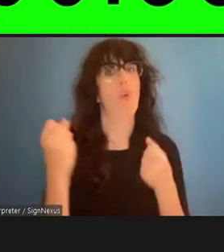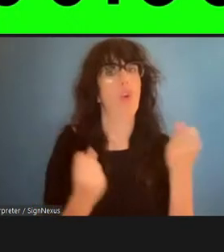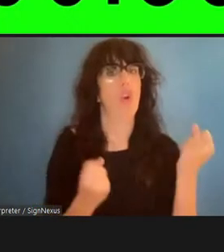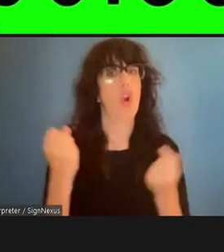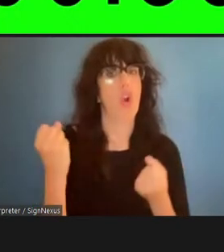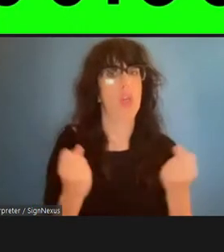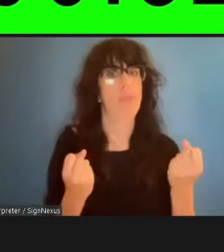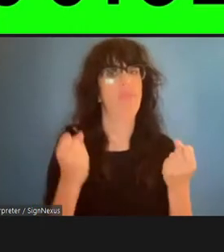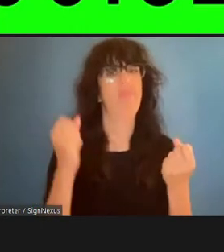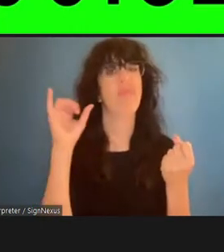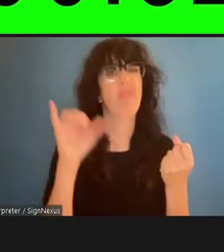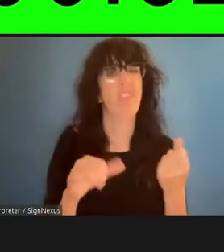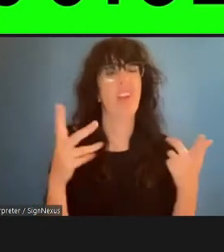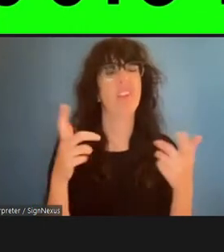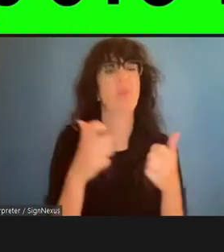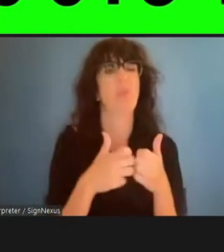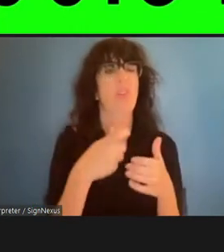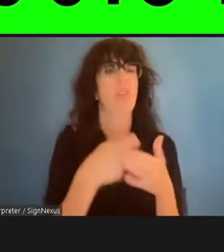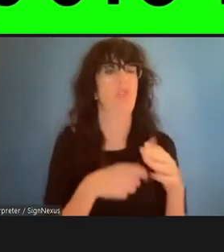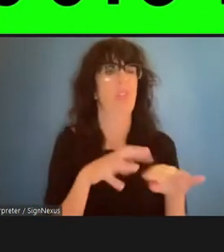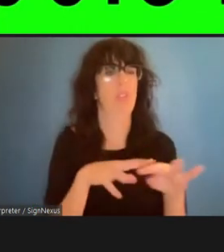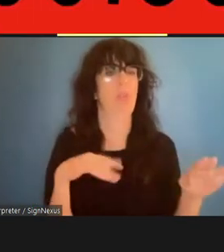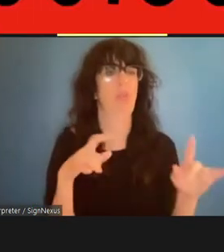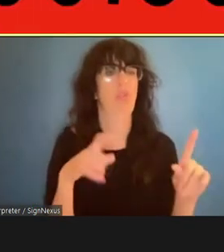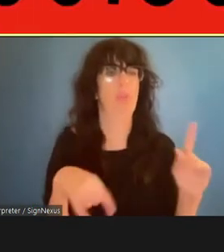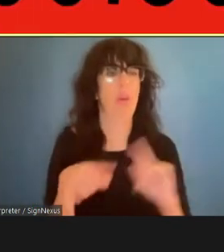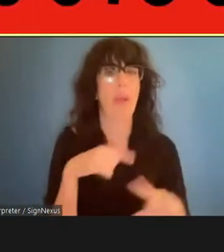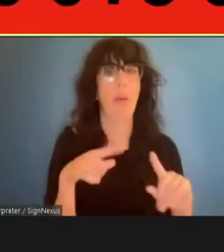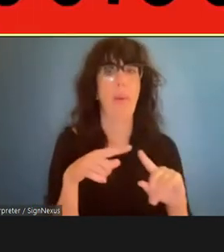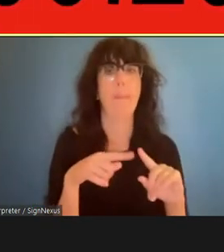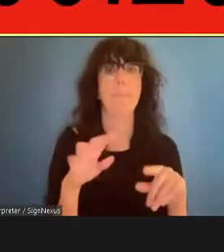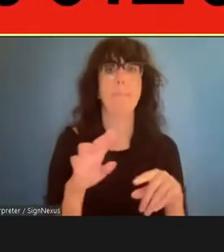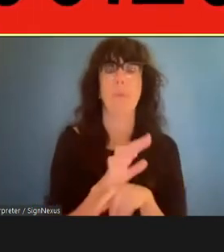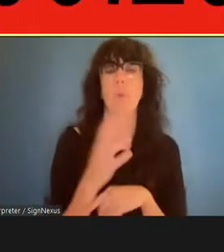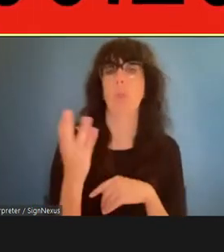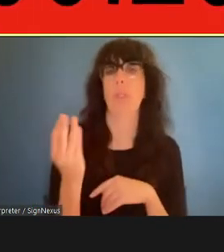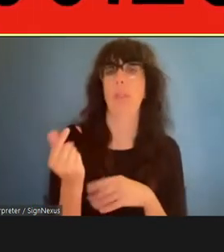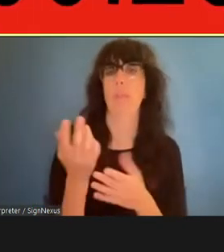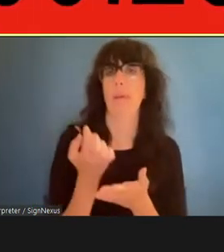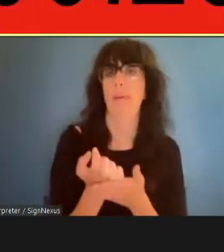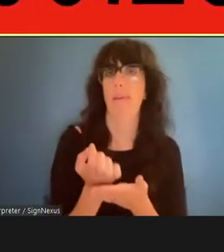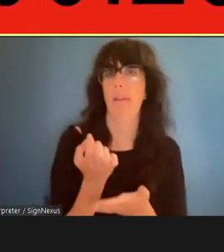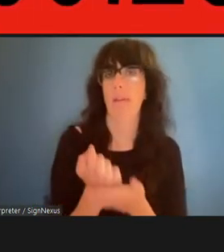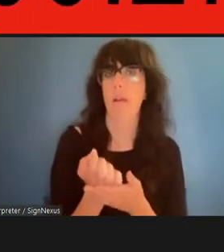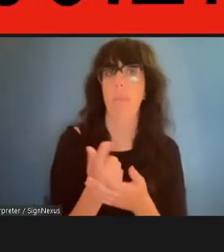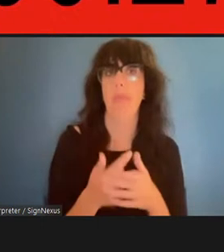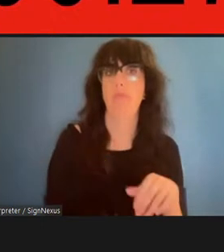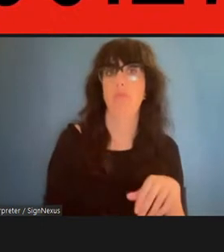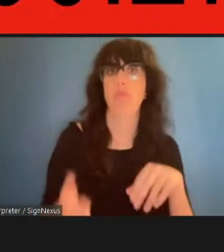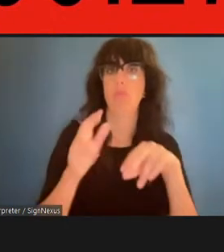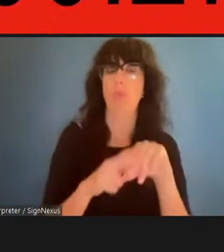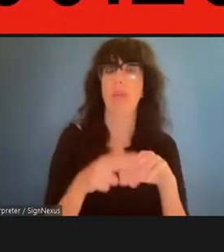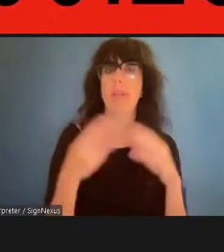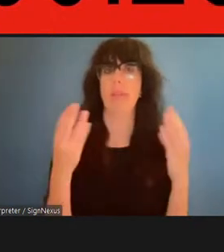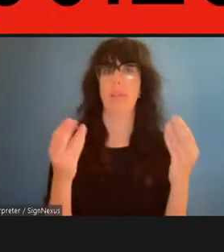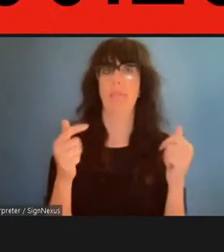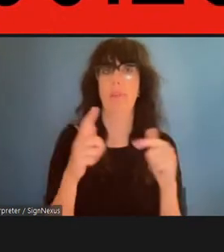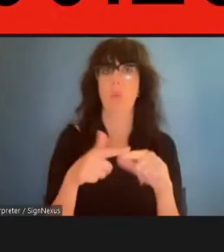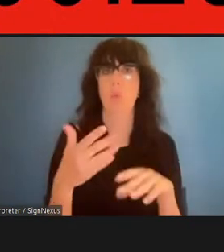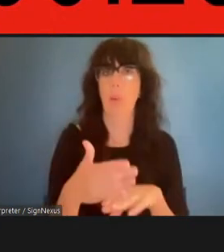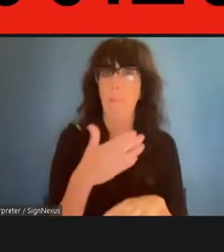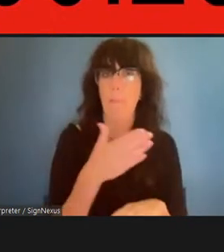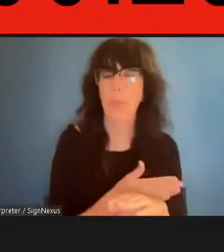congestion pricing should be about that means using the money economically and that means raising the funds to improve